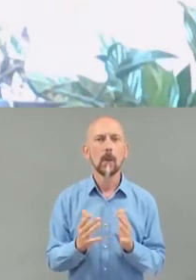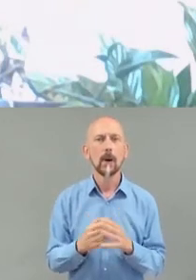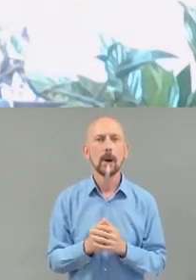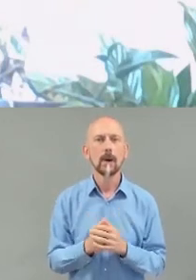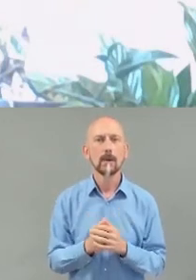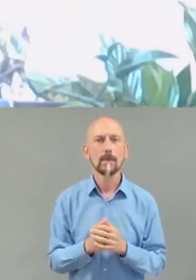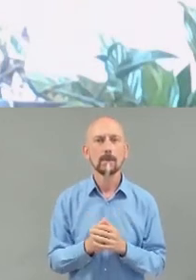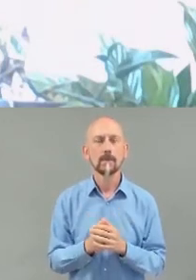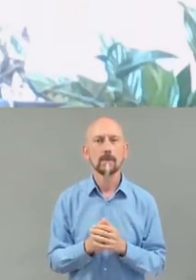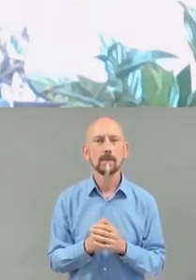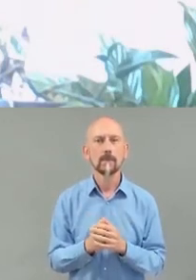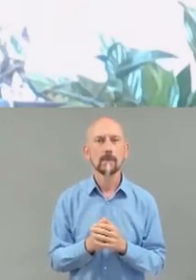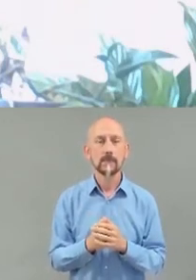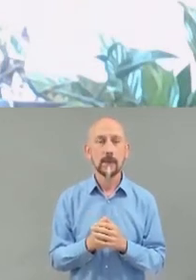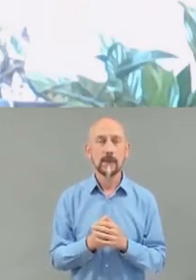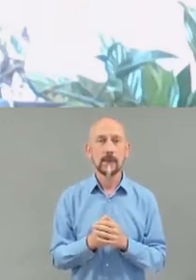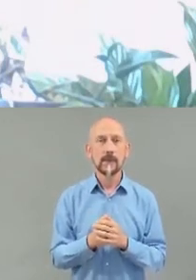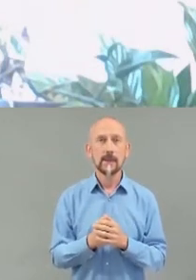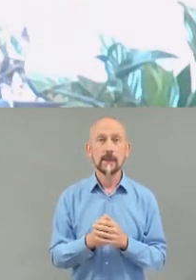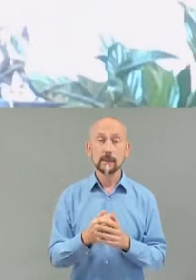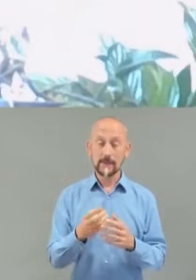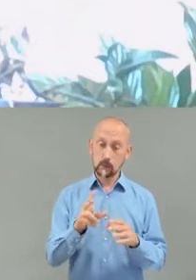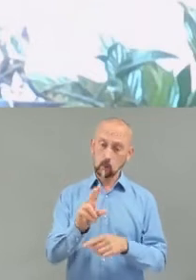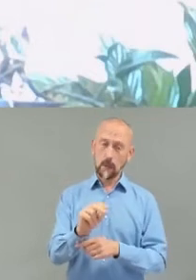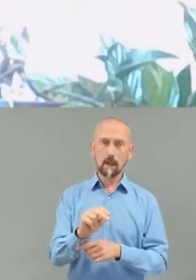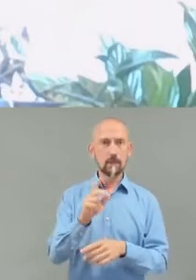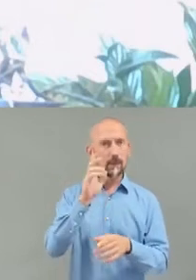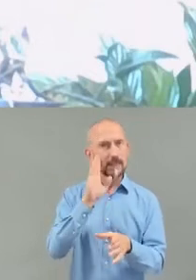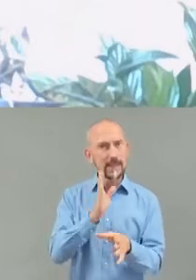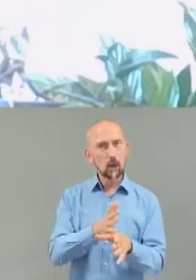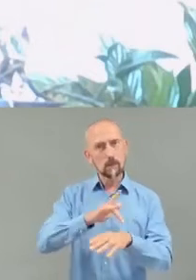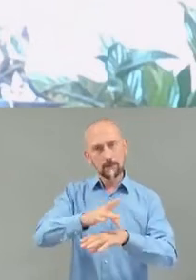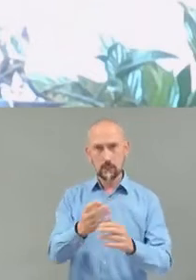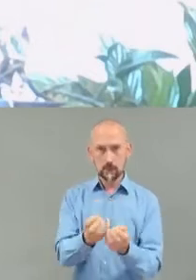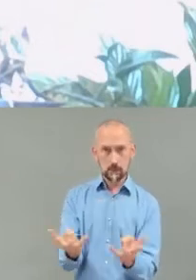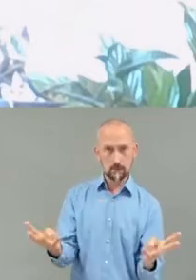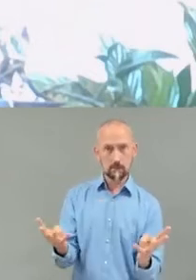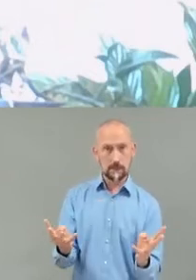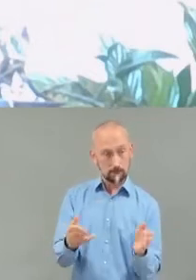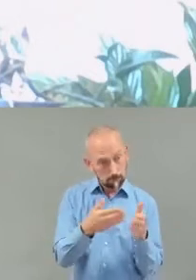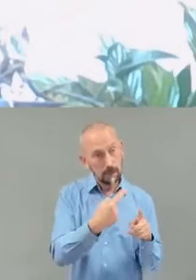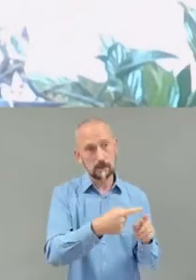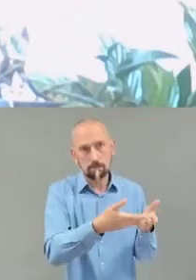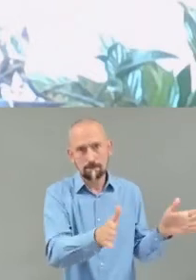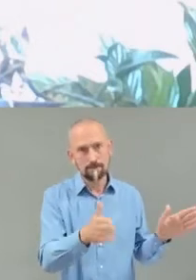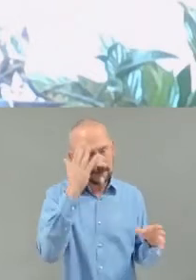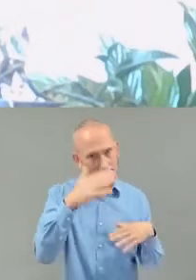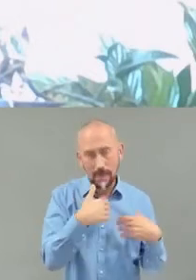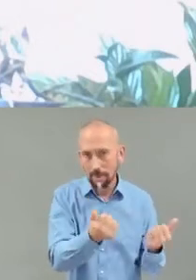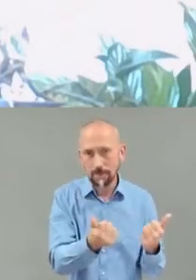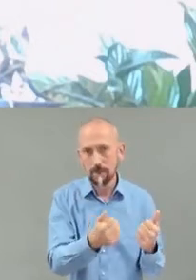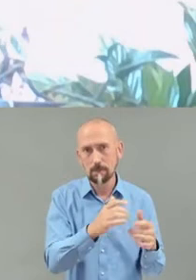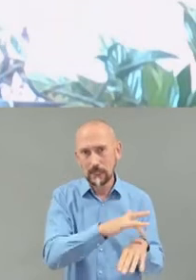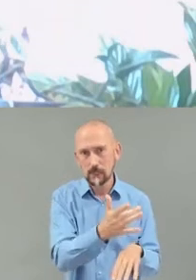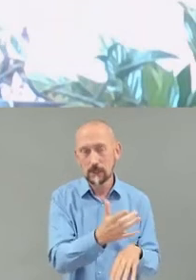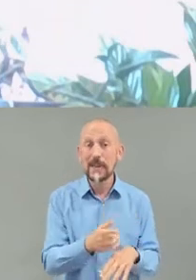unlike some of the 12 psychological professions and broader family of mental health professionals, child and adolescent psychotherapy